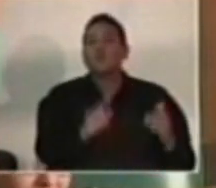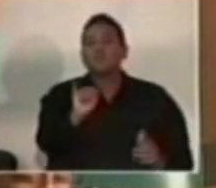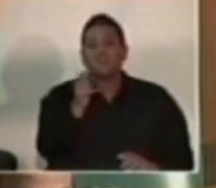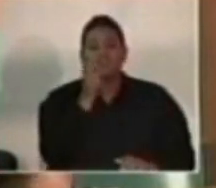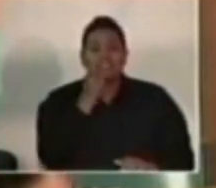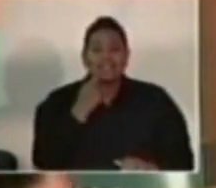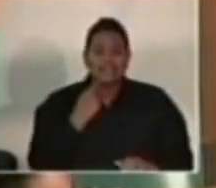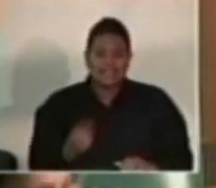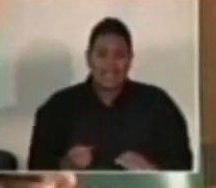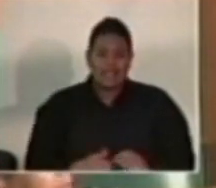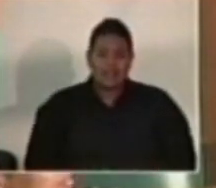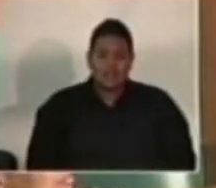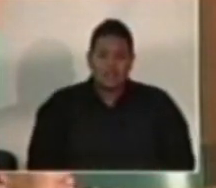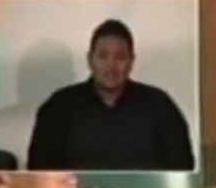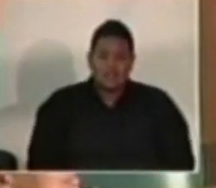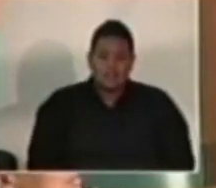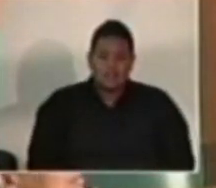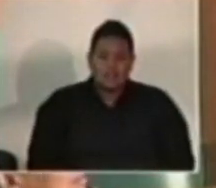said.